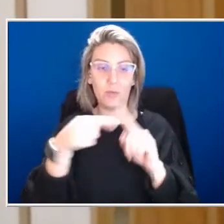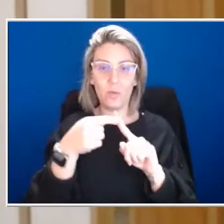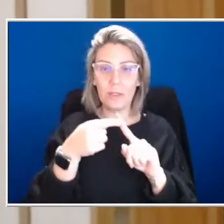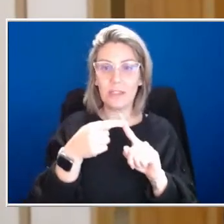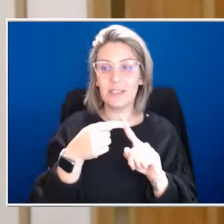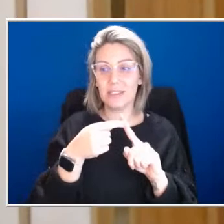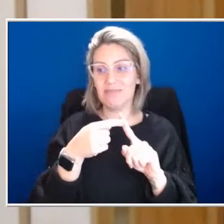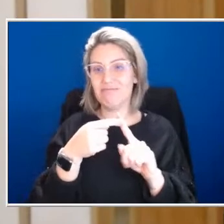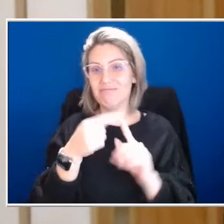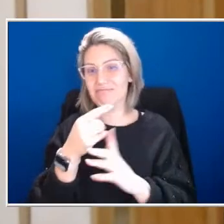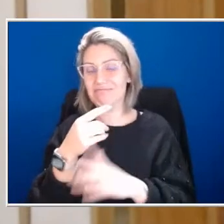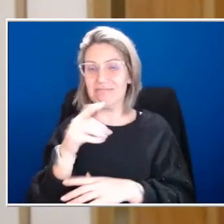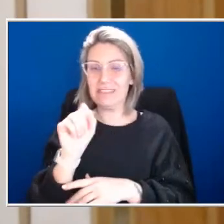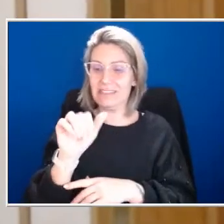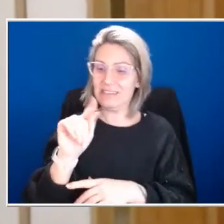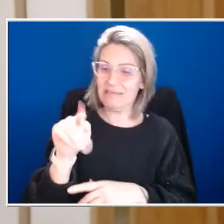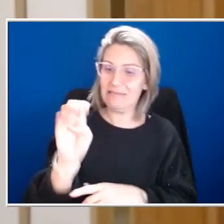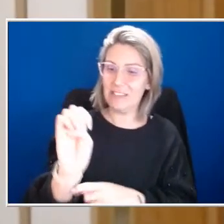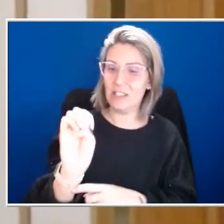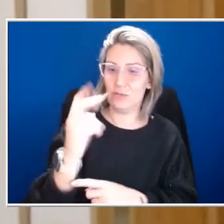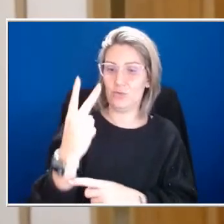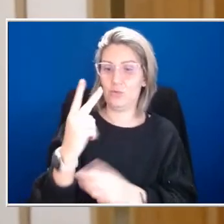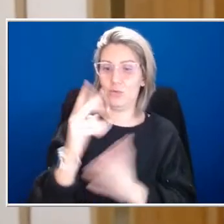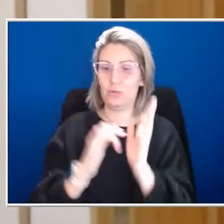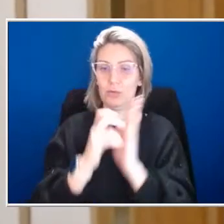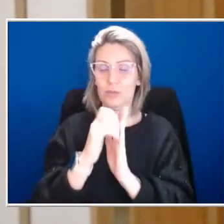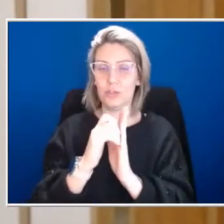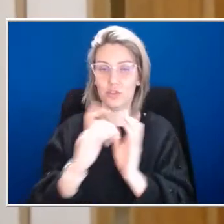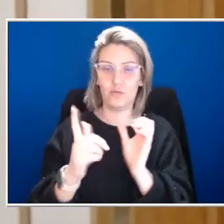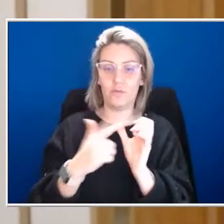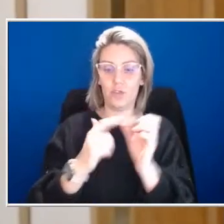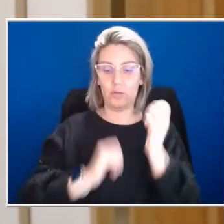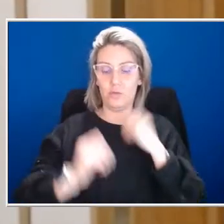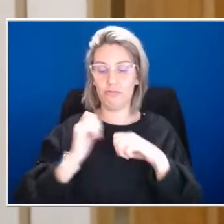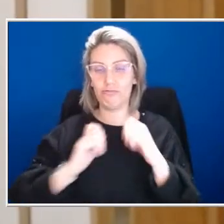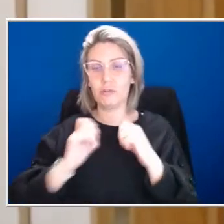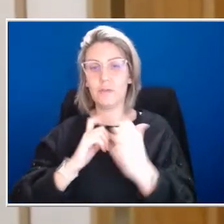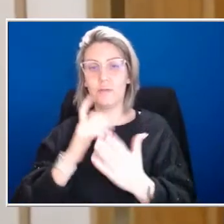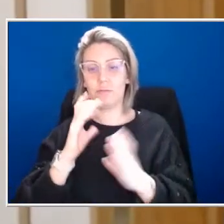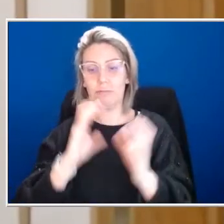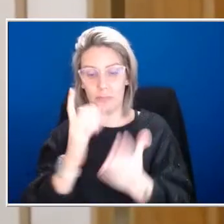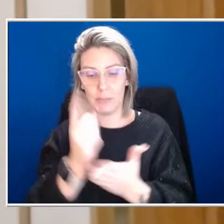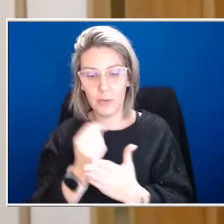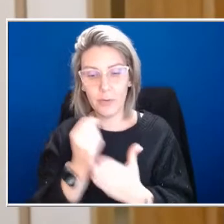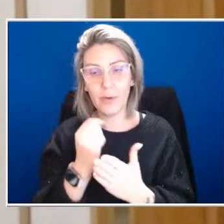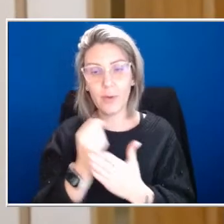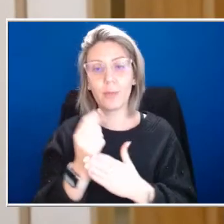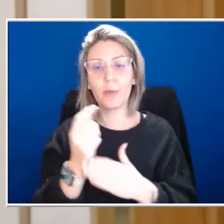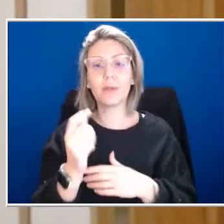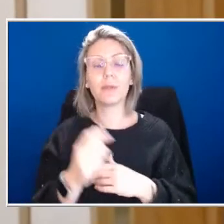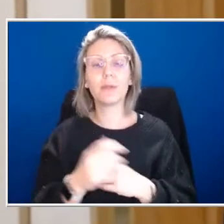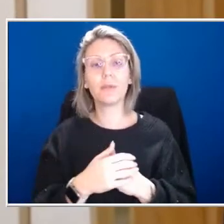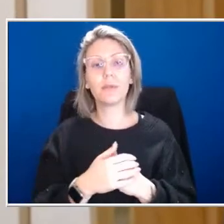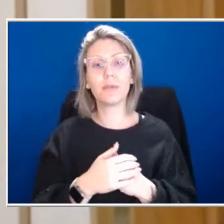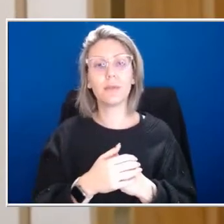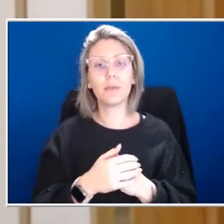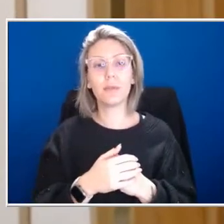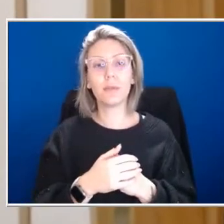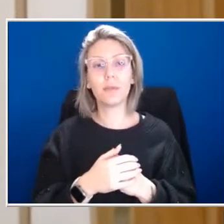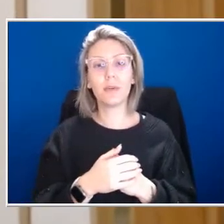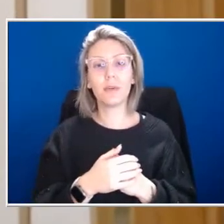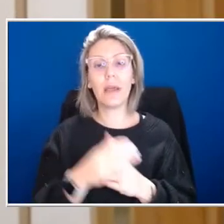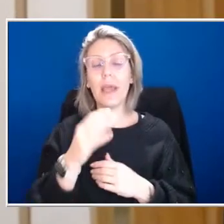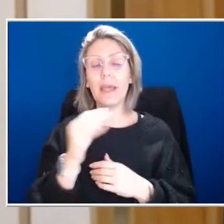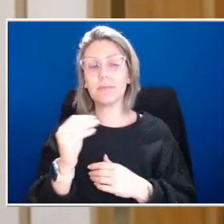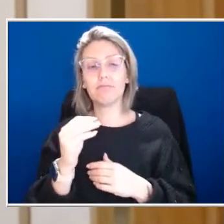new heart. So first step was aggressive chemotherapy while sustaining his heart wherever it